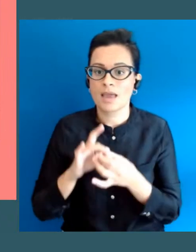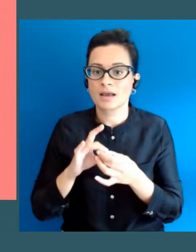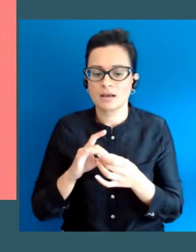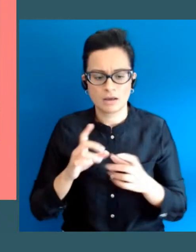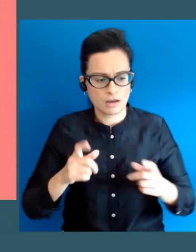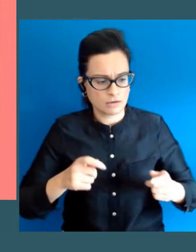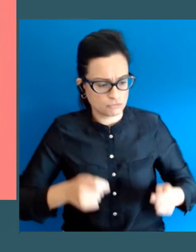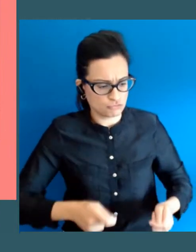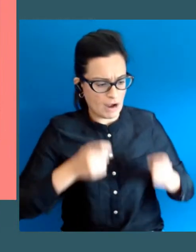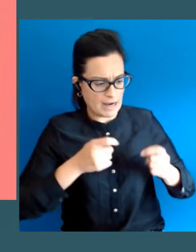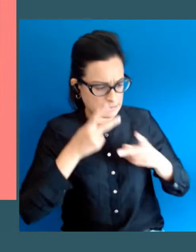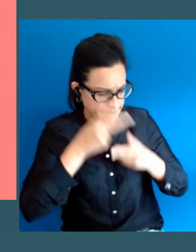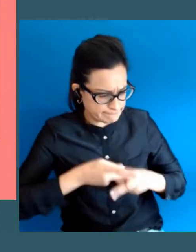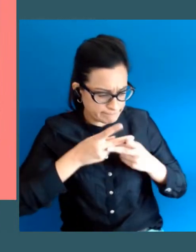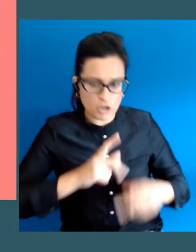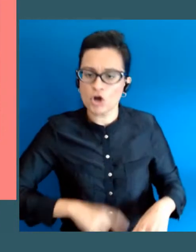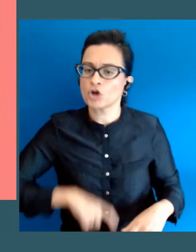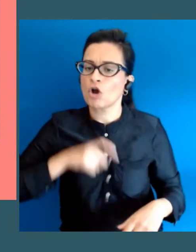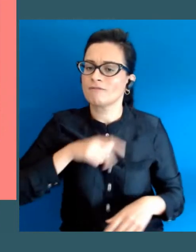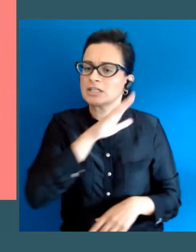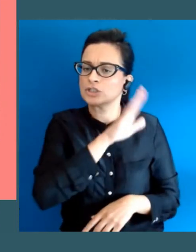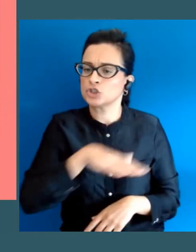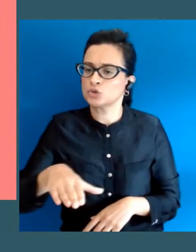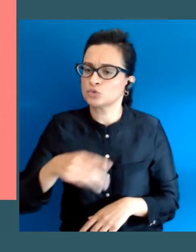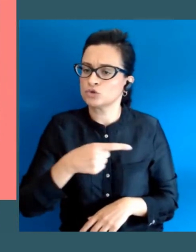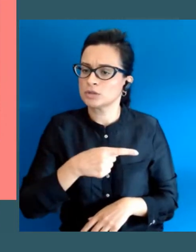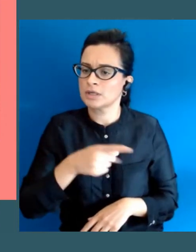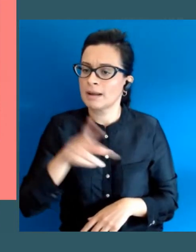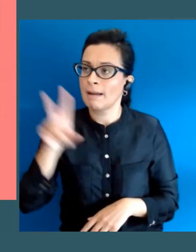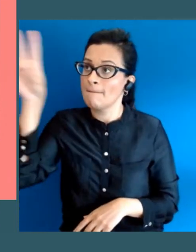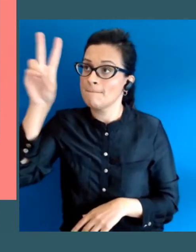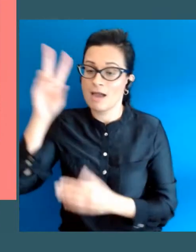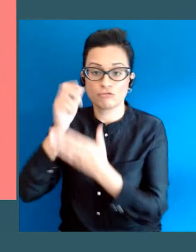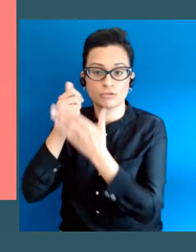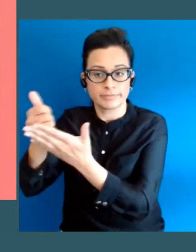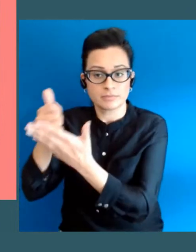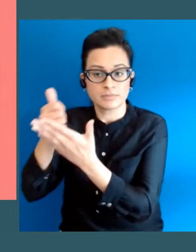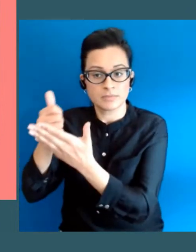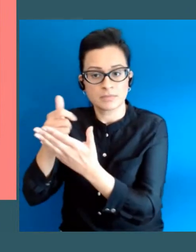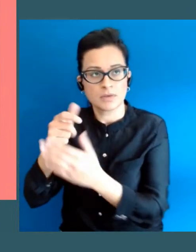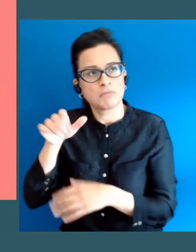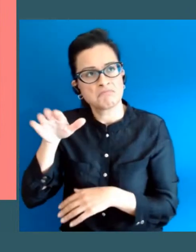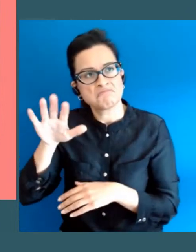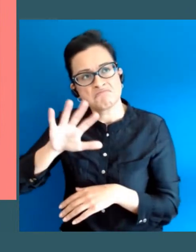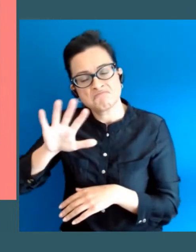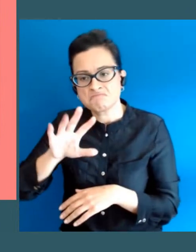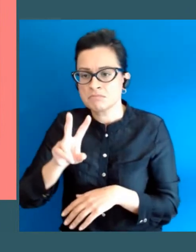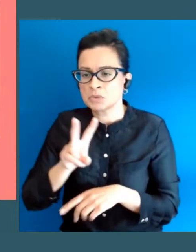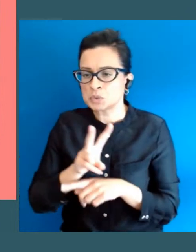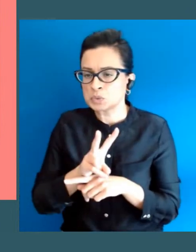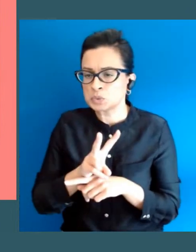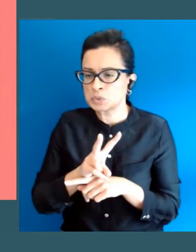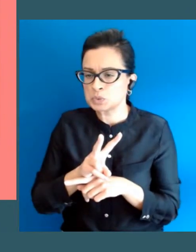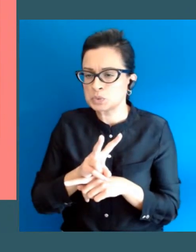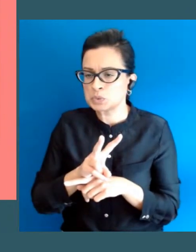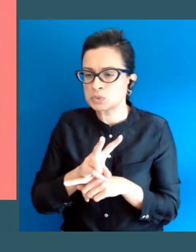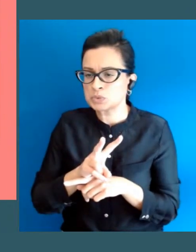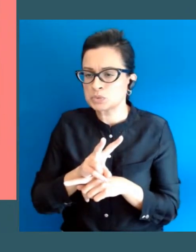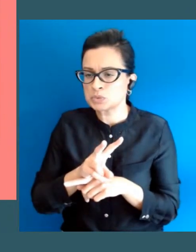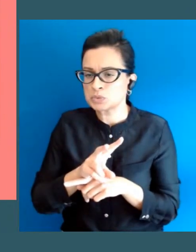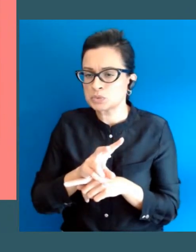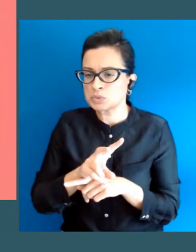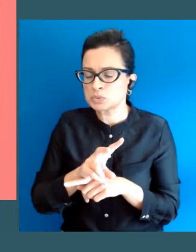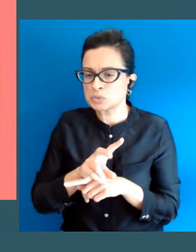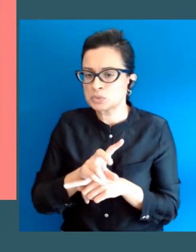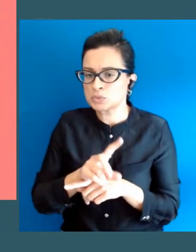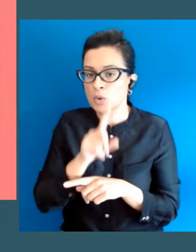food allergy. So it's a parent intervention. It was run over a week with 2 sessions either side